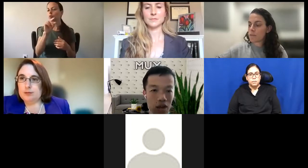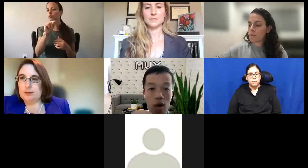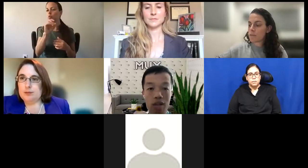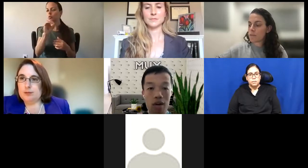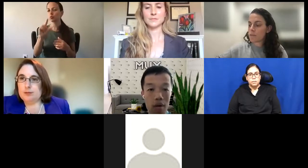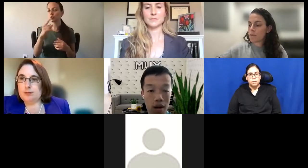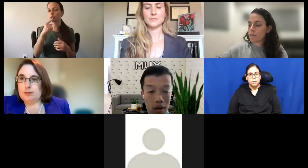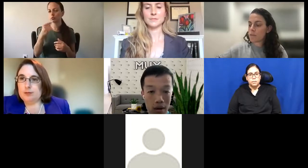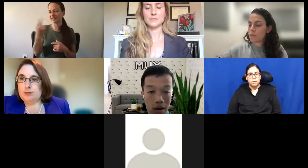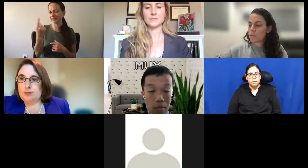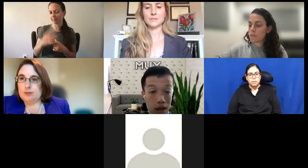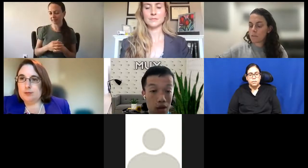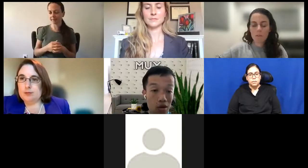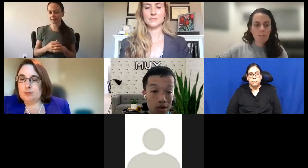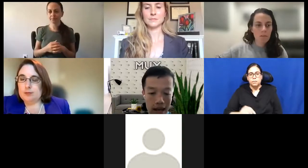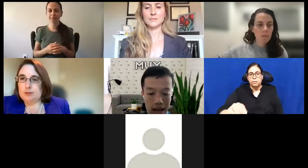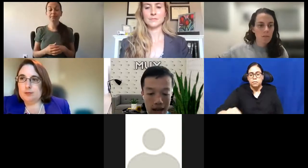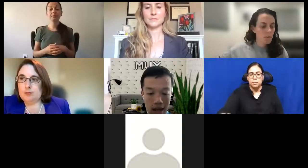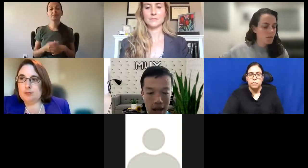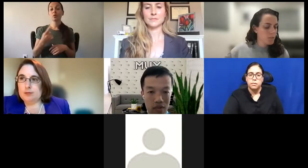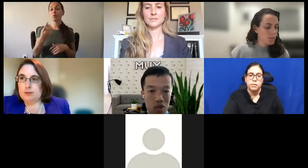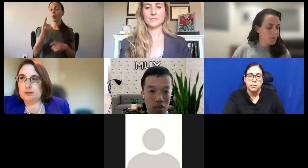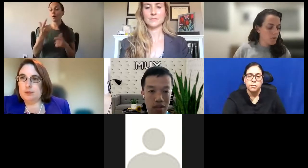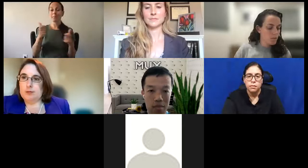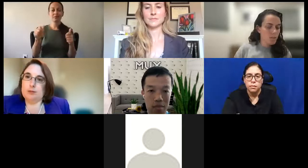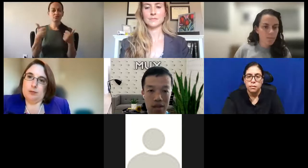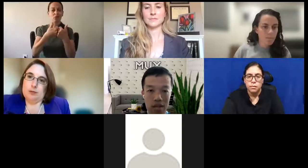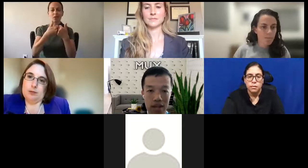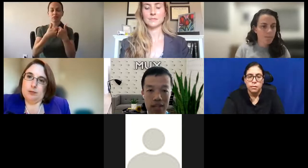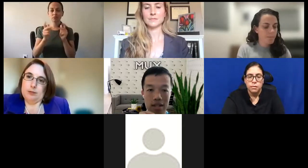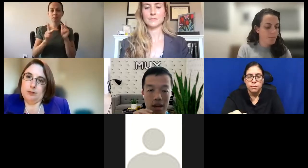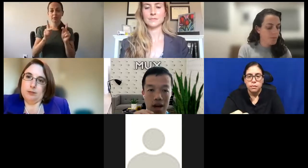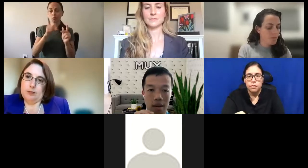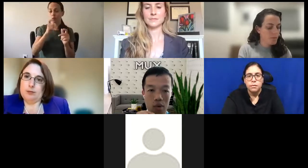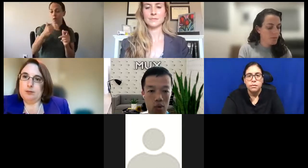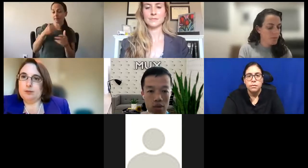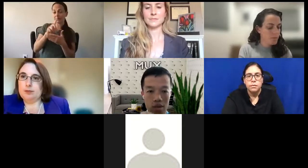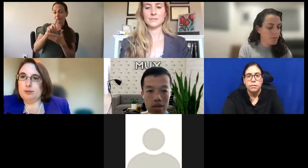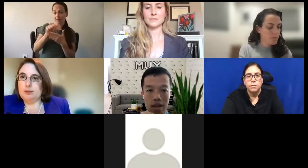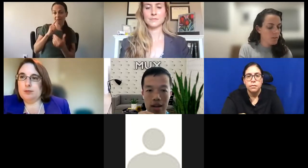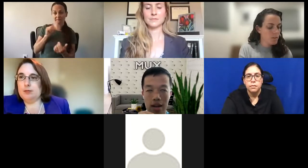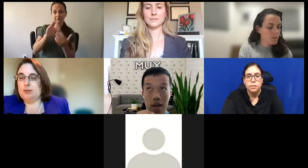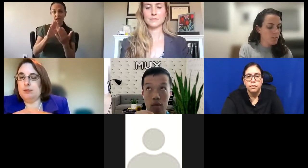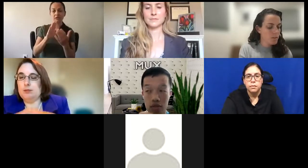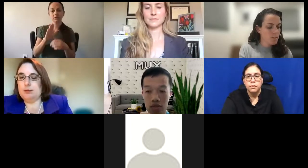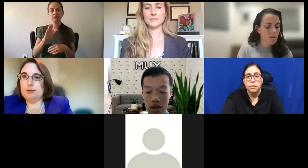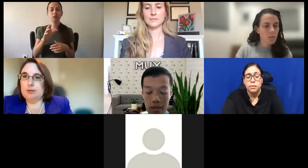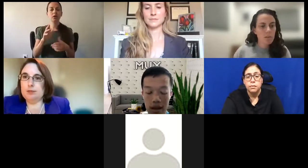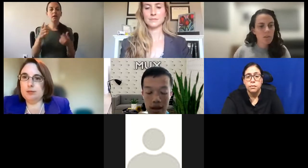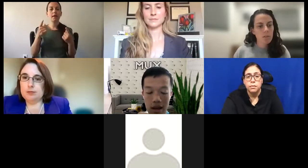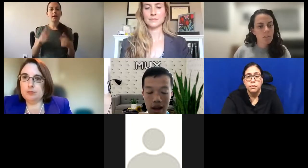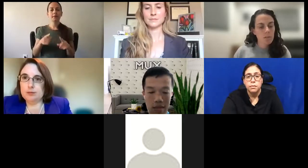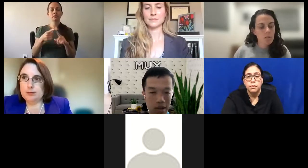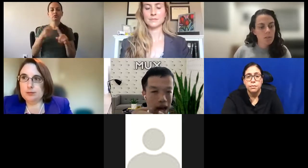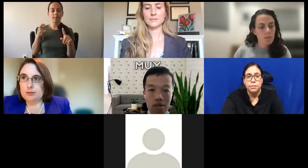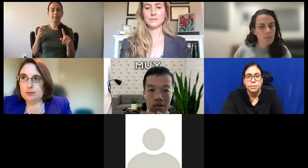So I think one of the main hurdles that individuals with disabilities face results